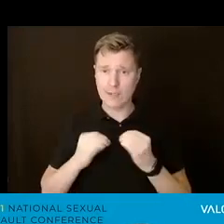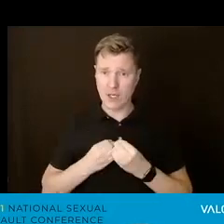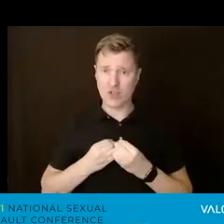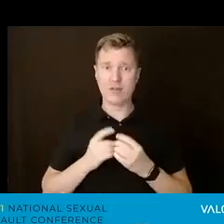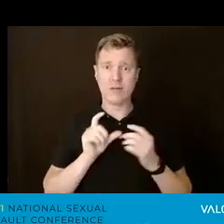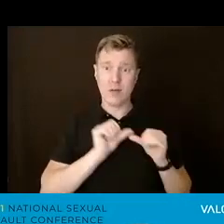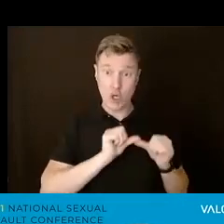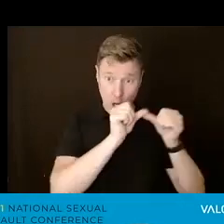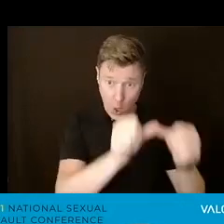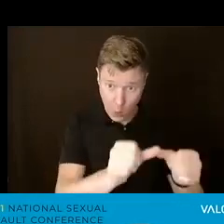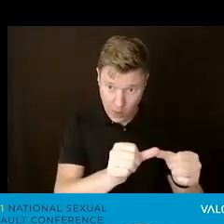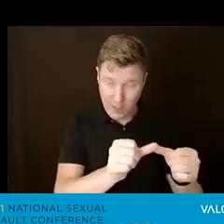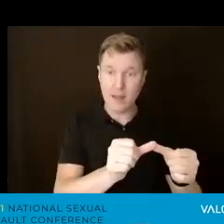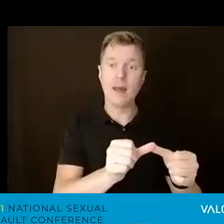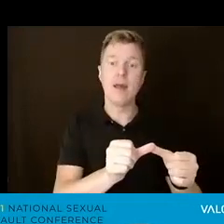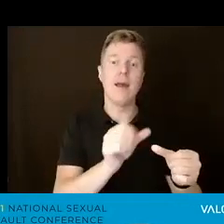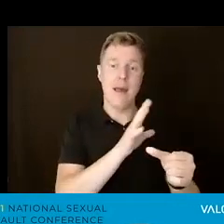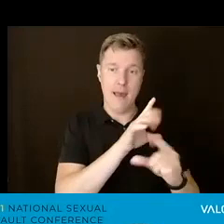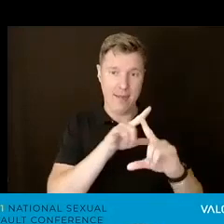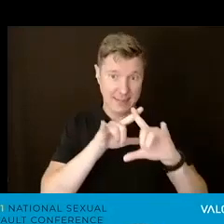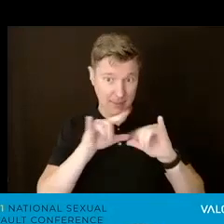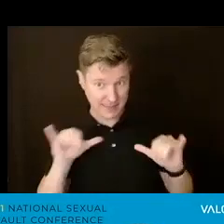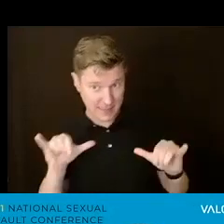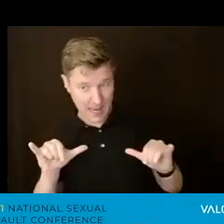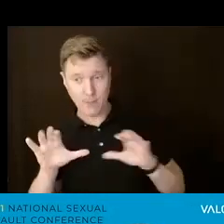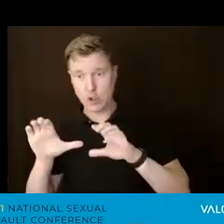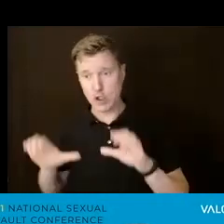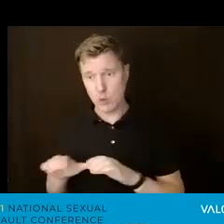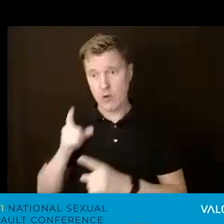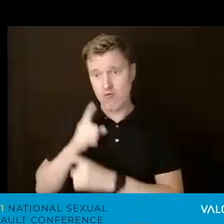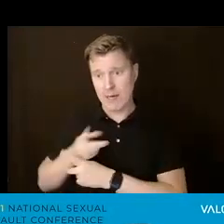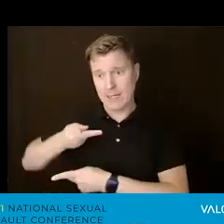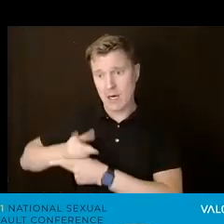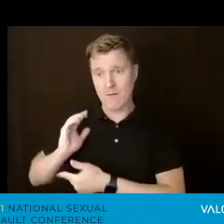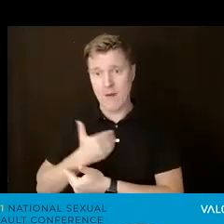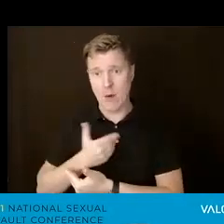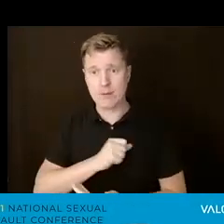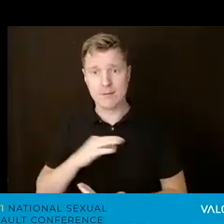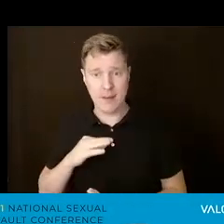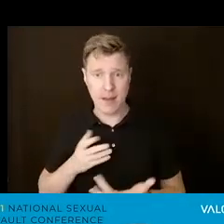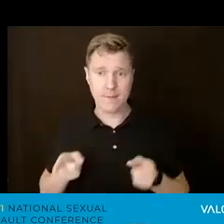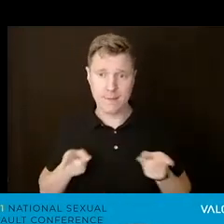of that, trying to ensure that we're doing the right thing for our staff.